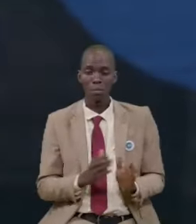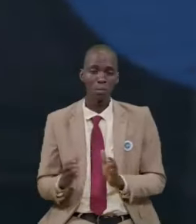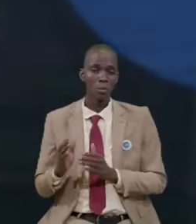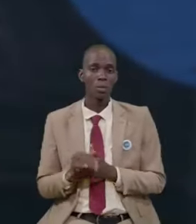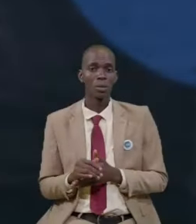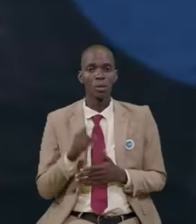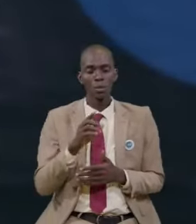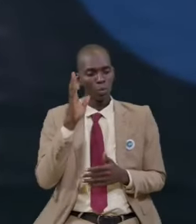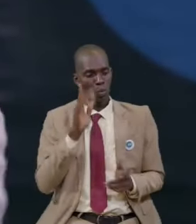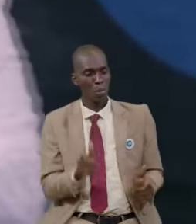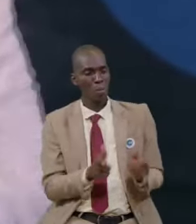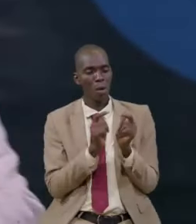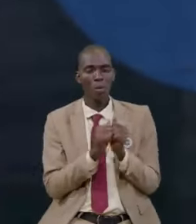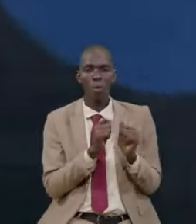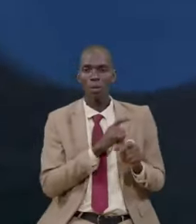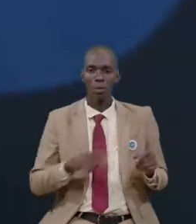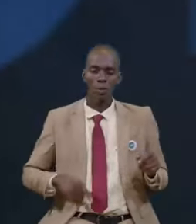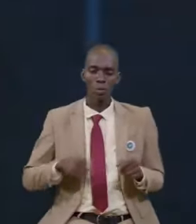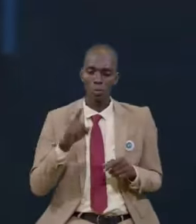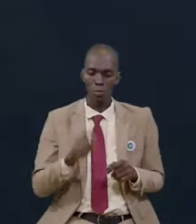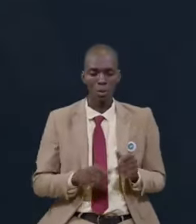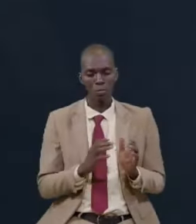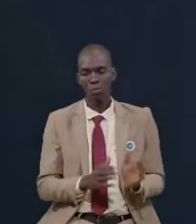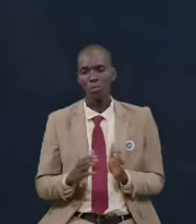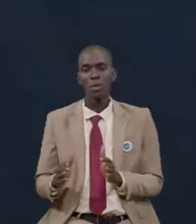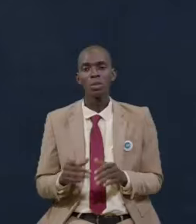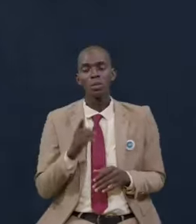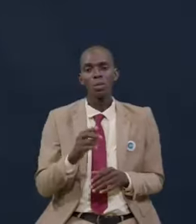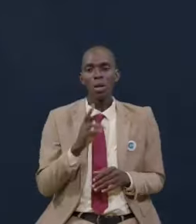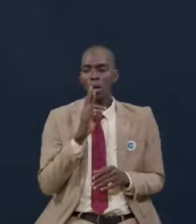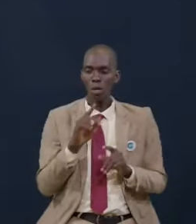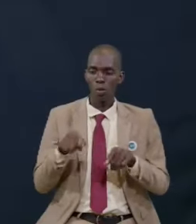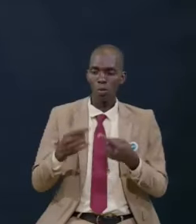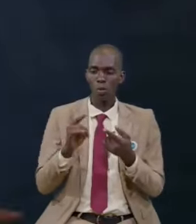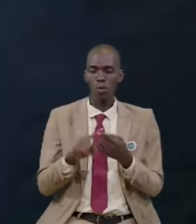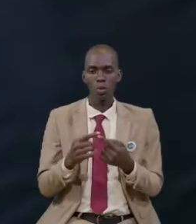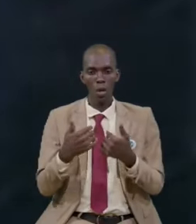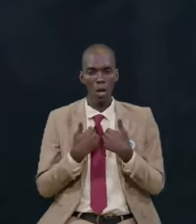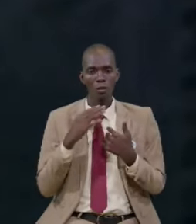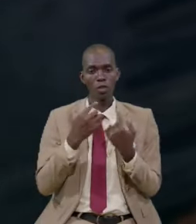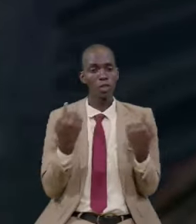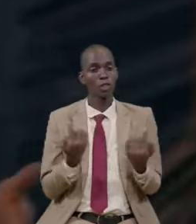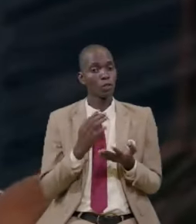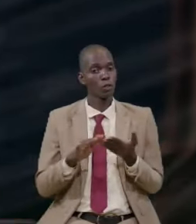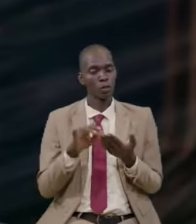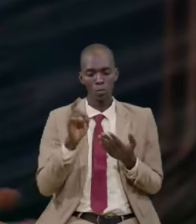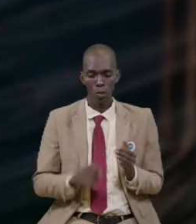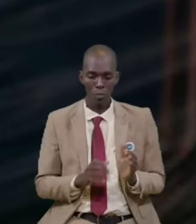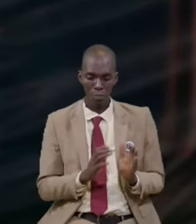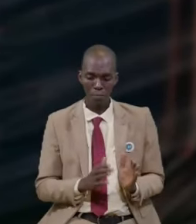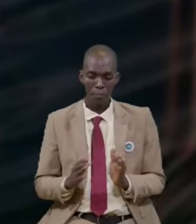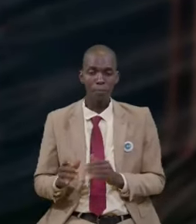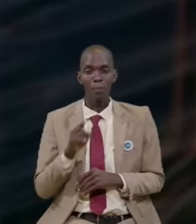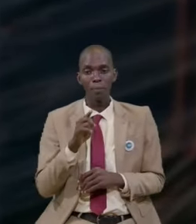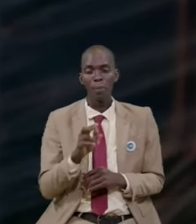need to prepare. You're going to have your sins forgiven. You need to prepare. You're going to have a